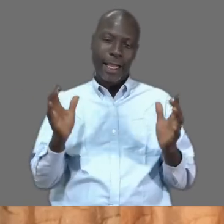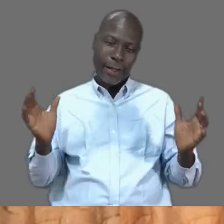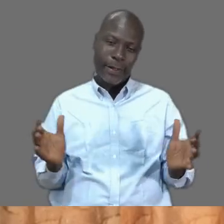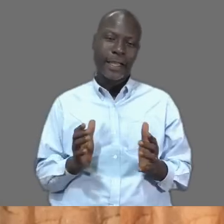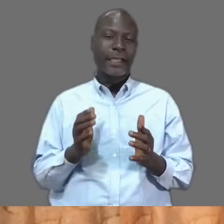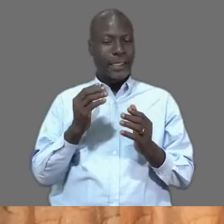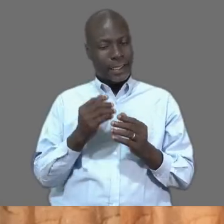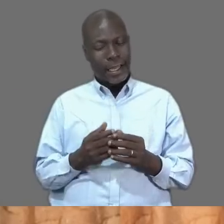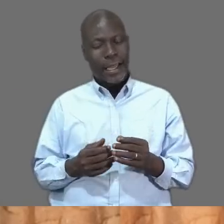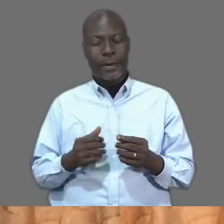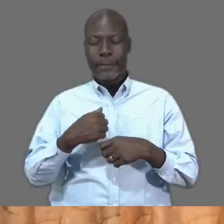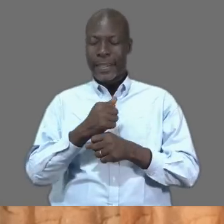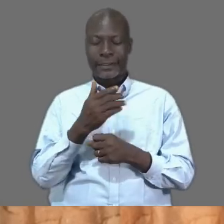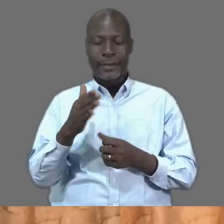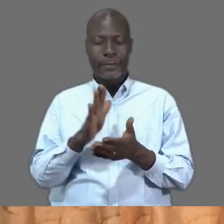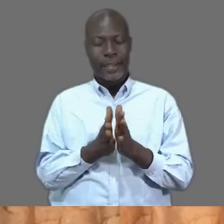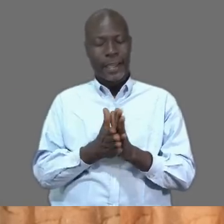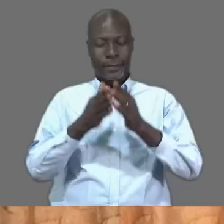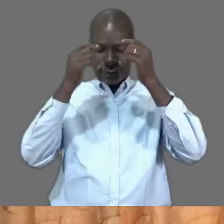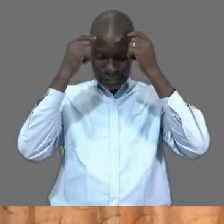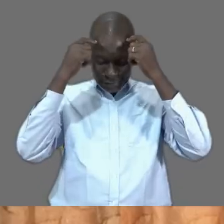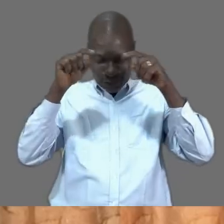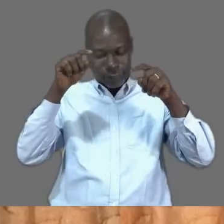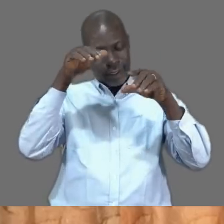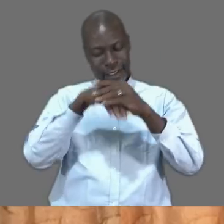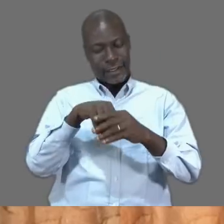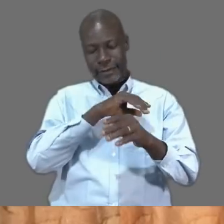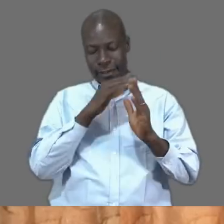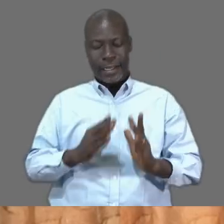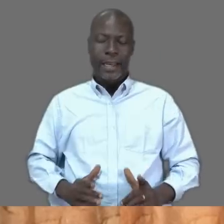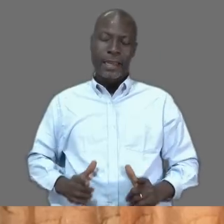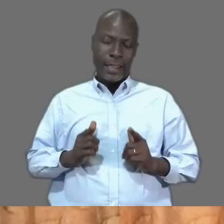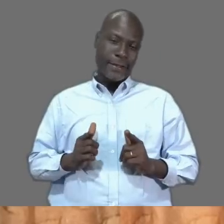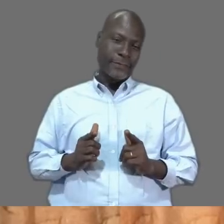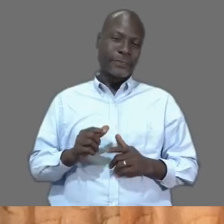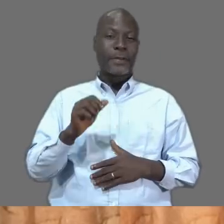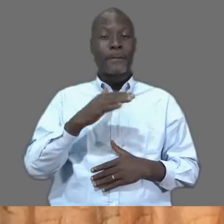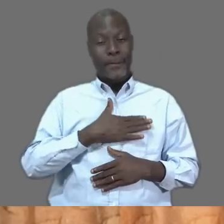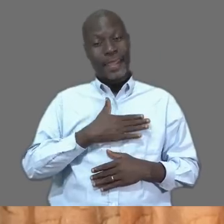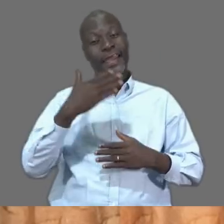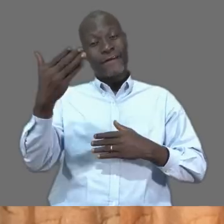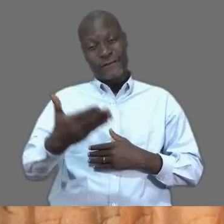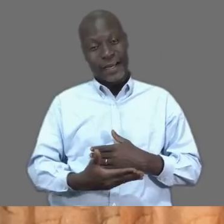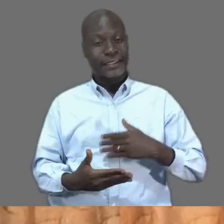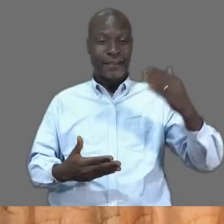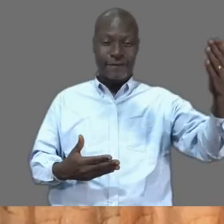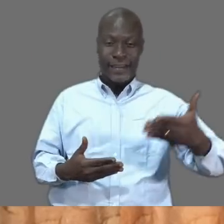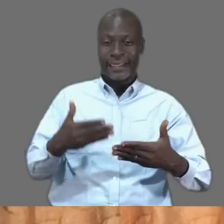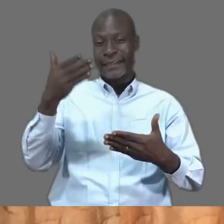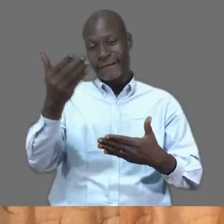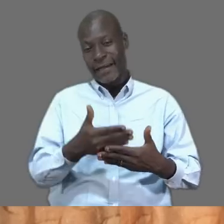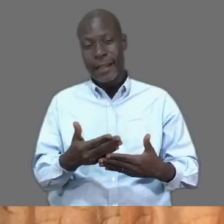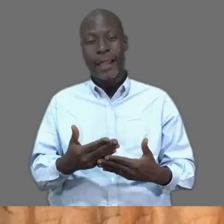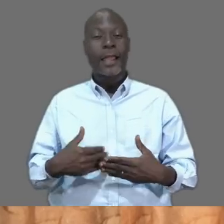ene enkoso abam ewo okristo ni biara abrabo mu enti meto nsa efrao se ye pon